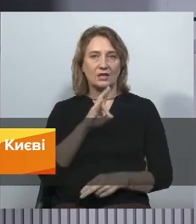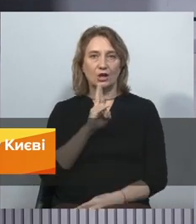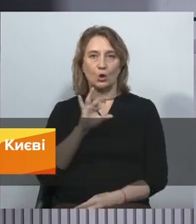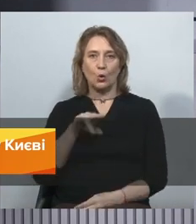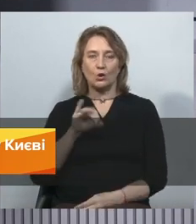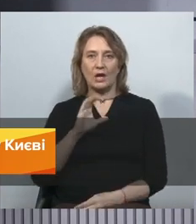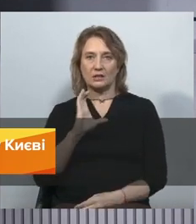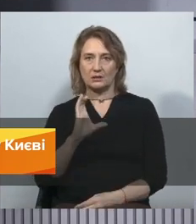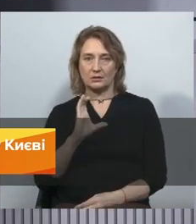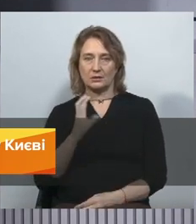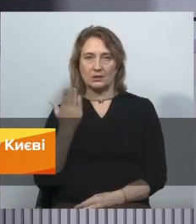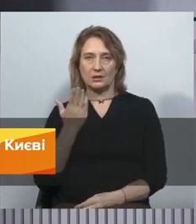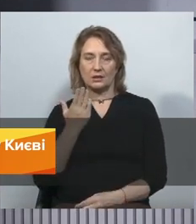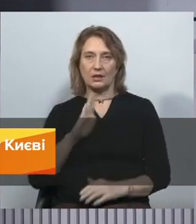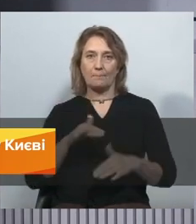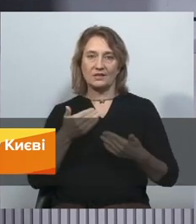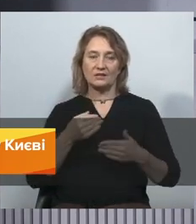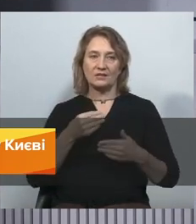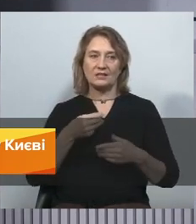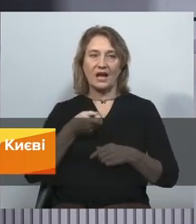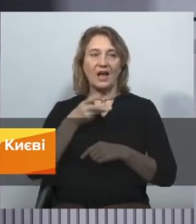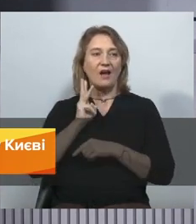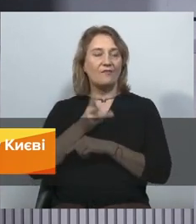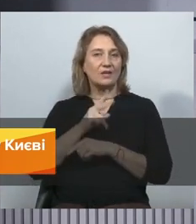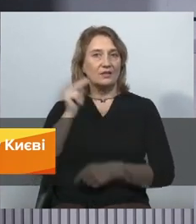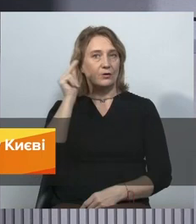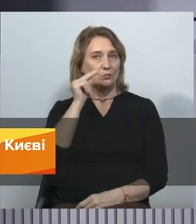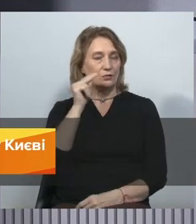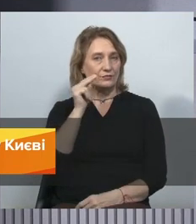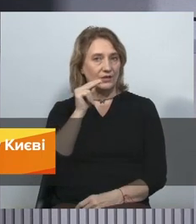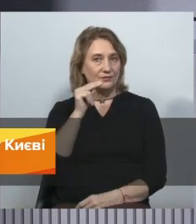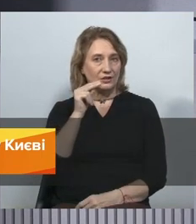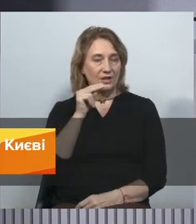But we still have Nicolas Melendez with us,